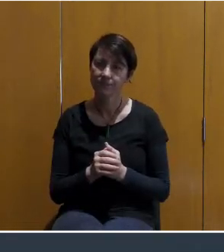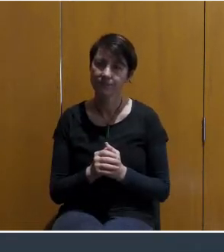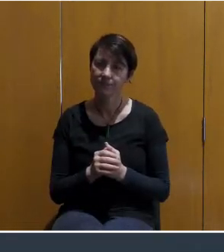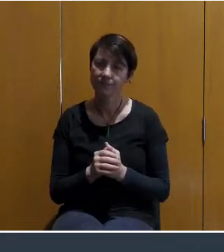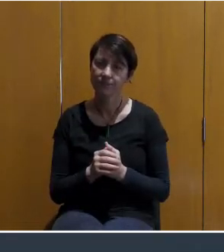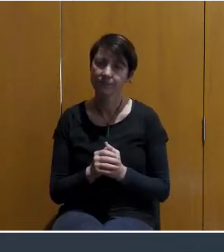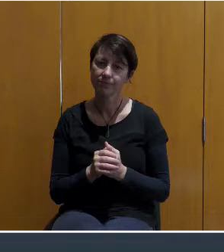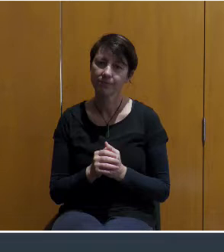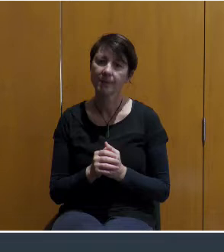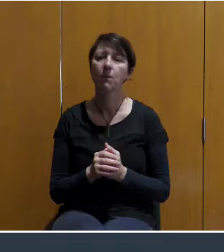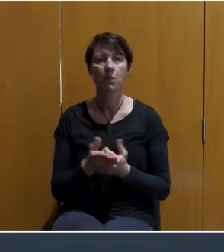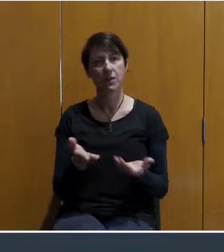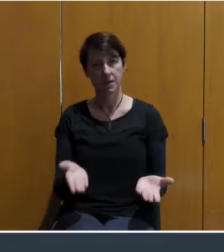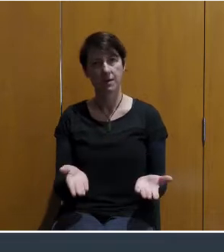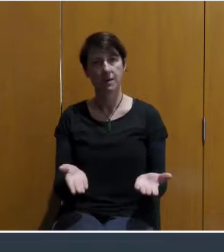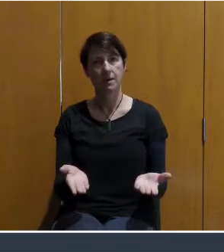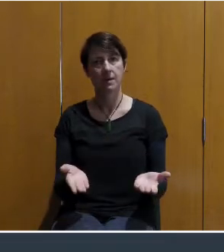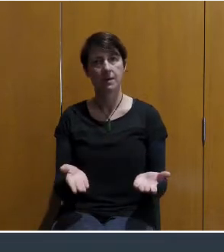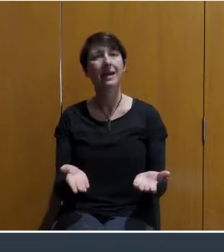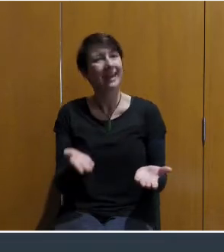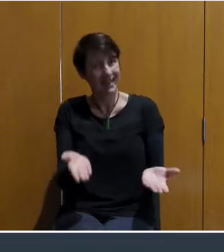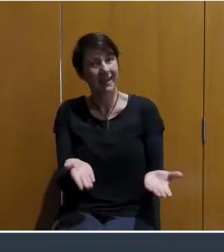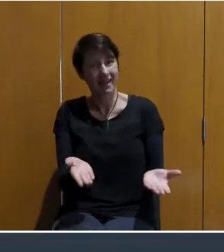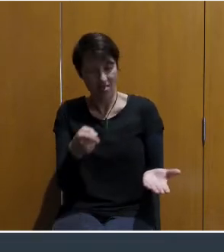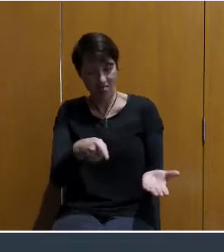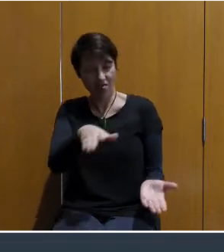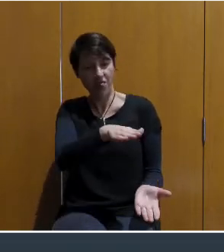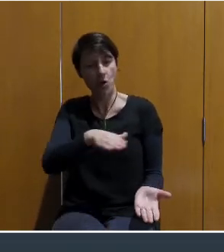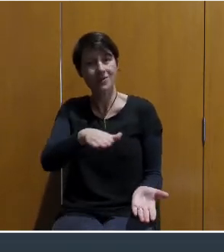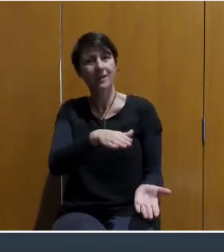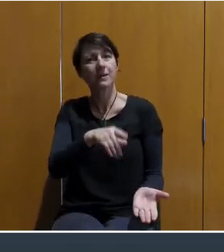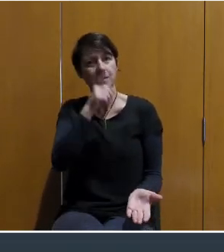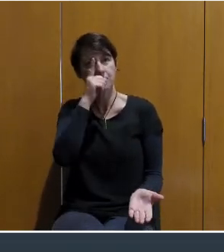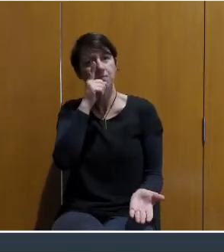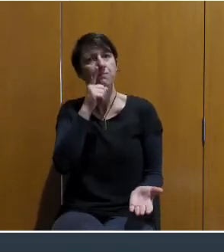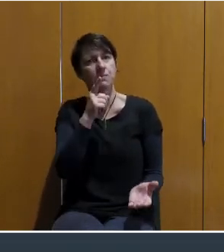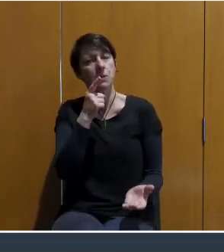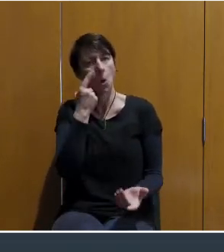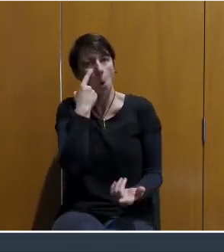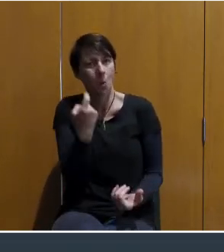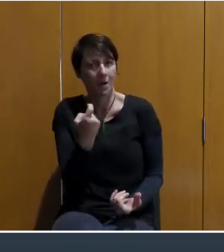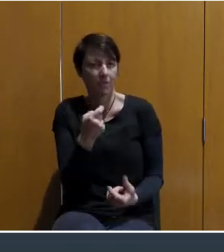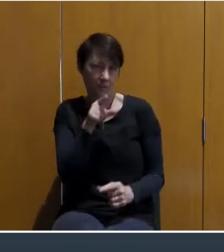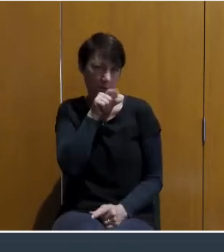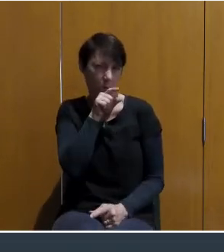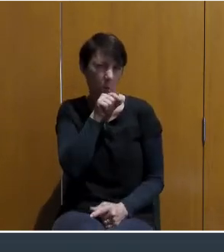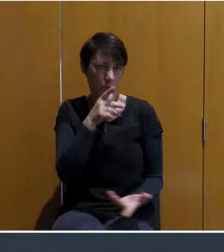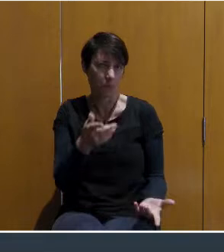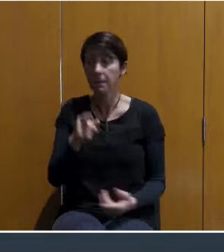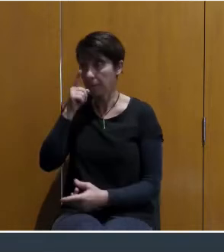birds, for people who don't have dogs and that want to go and enjoy the bird life. So I think that's good.